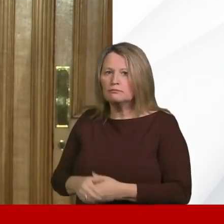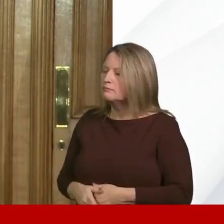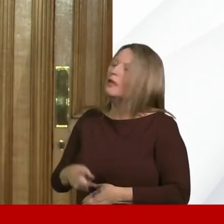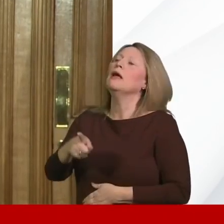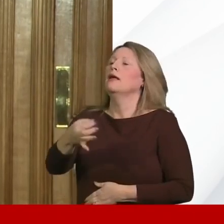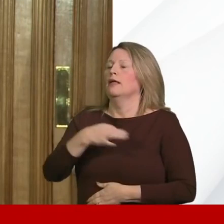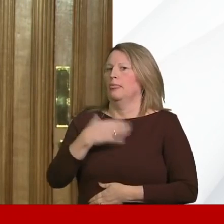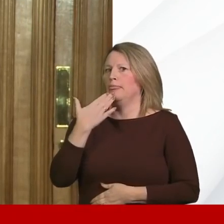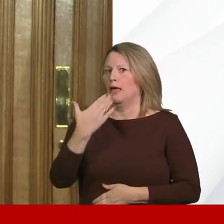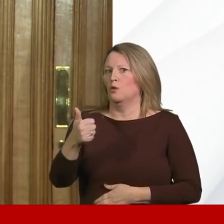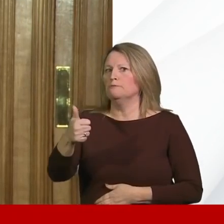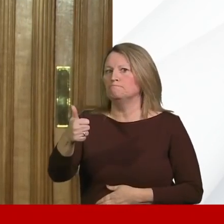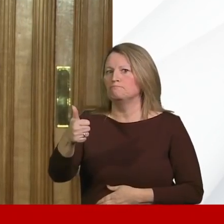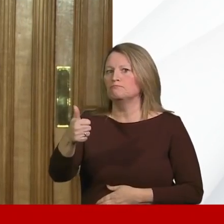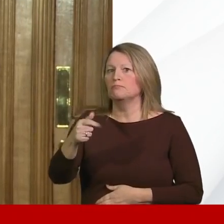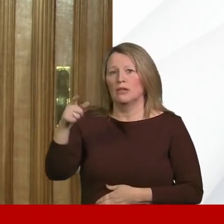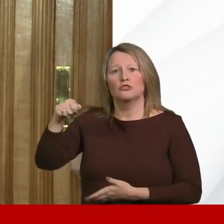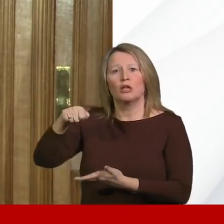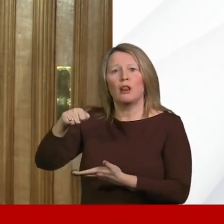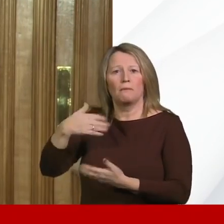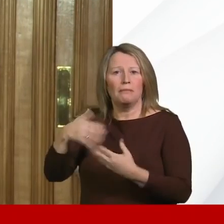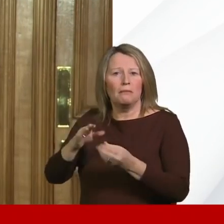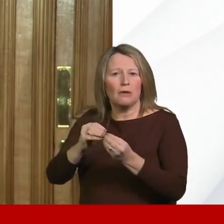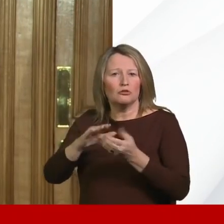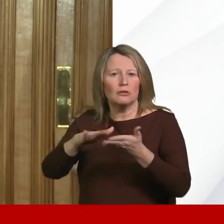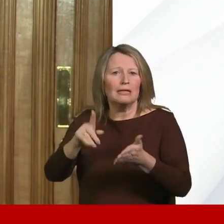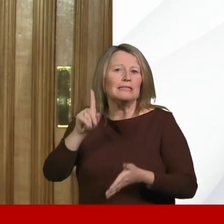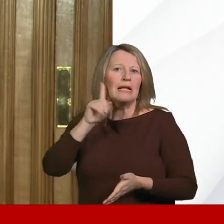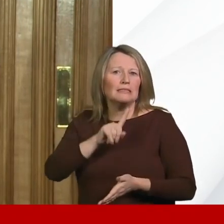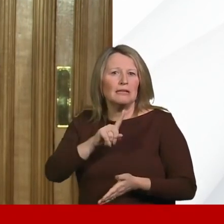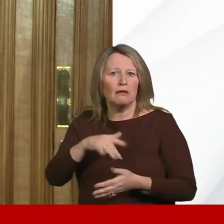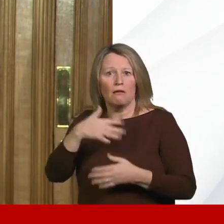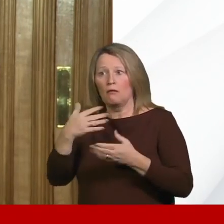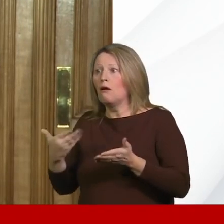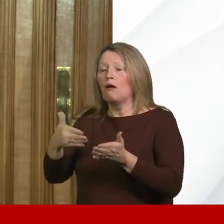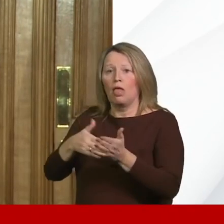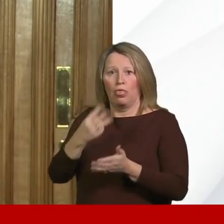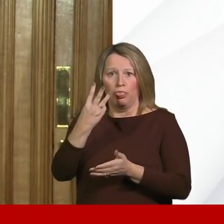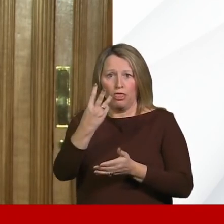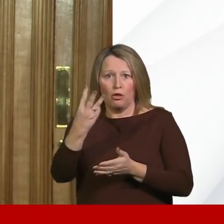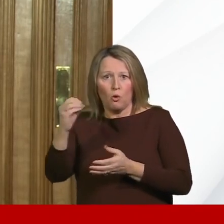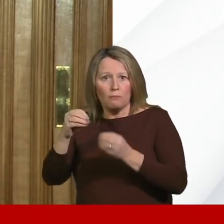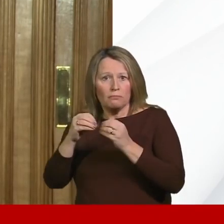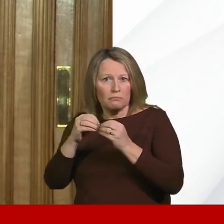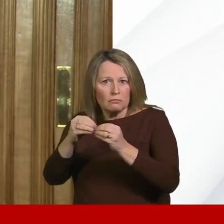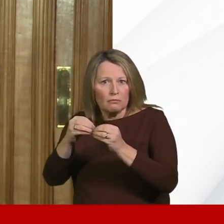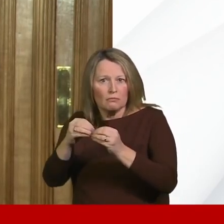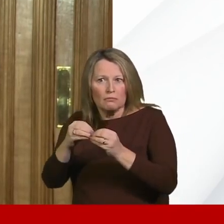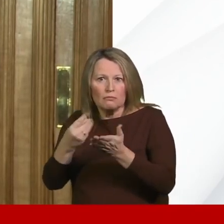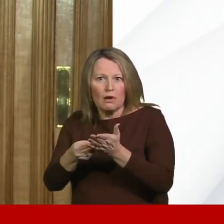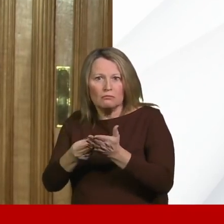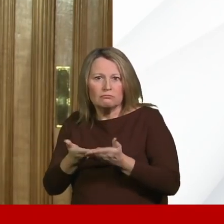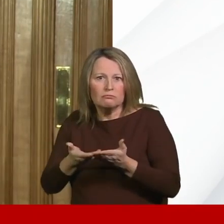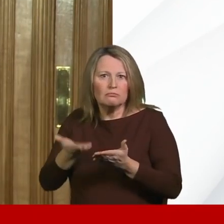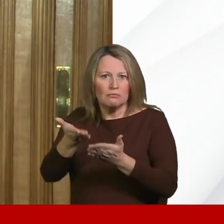behind companies as they go through this tough time. Stand behind their